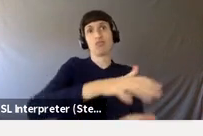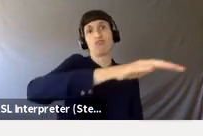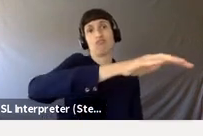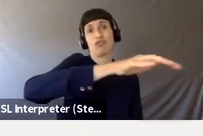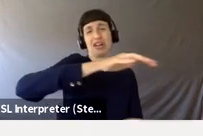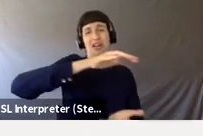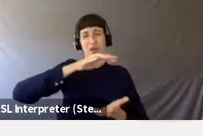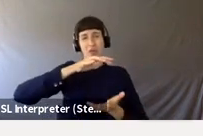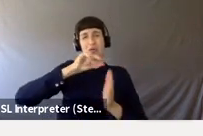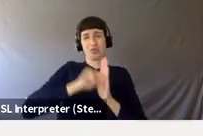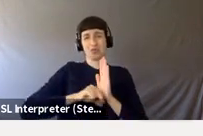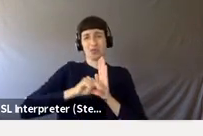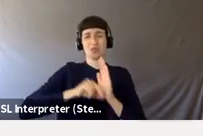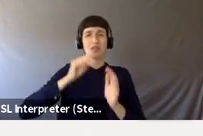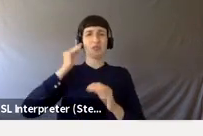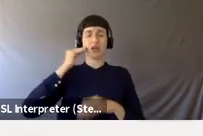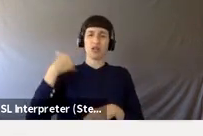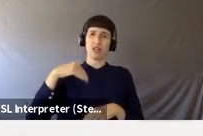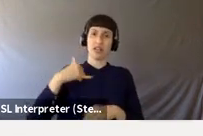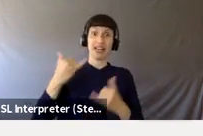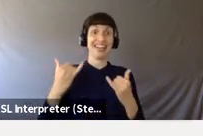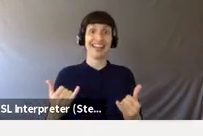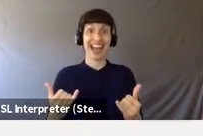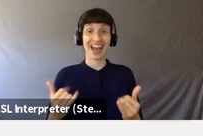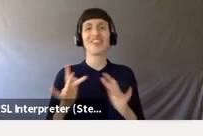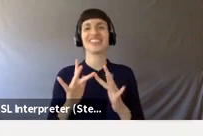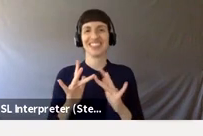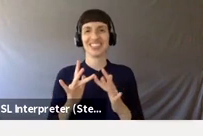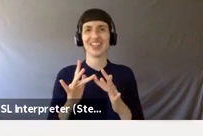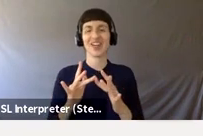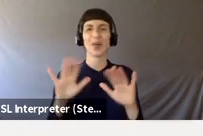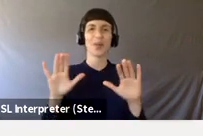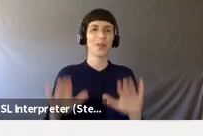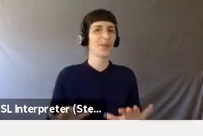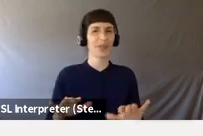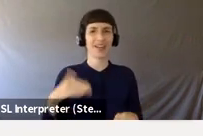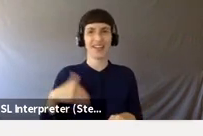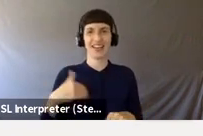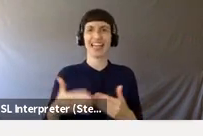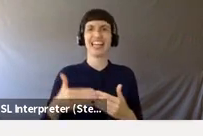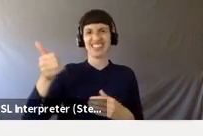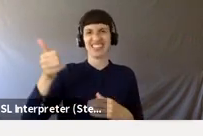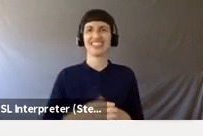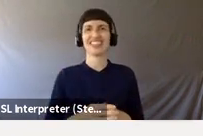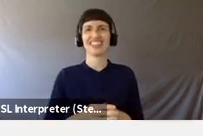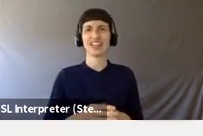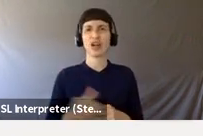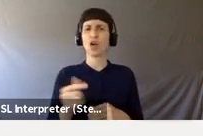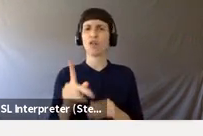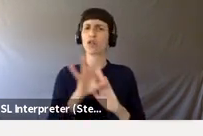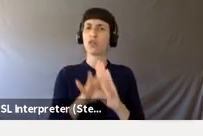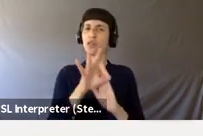wouldn't have to carry the whole thing with me because it's digital. I did want to point out just a couple features here that are pretty